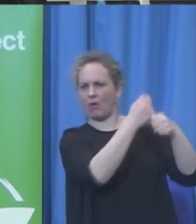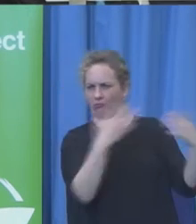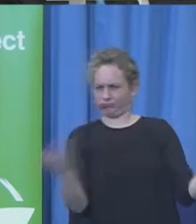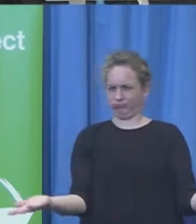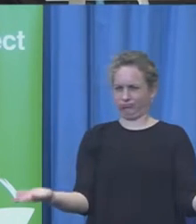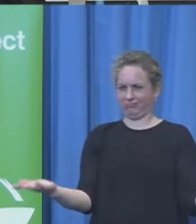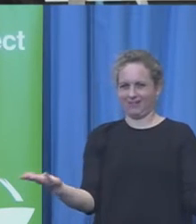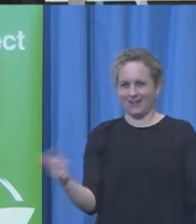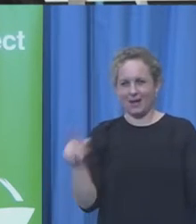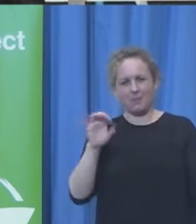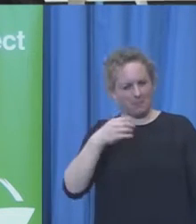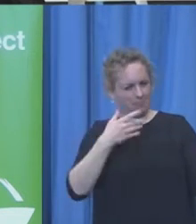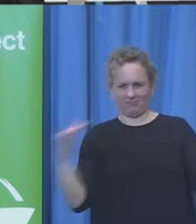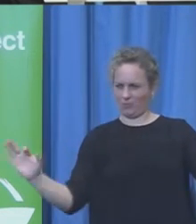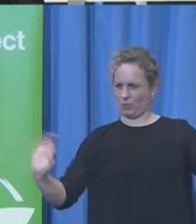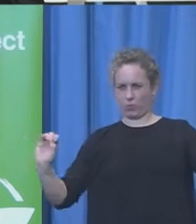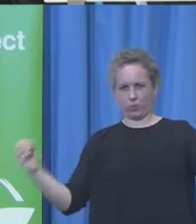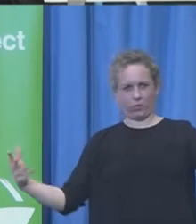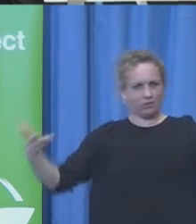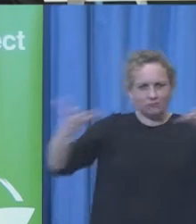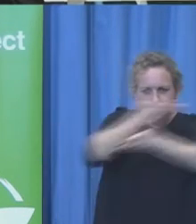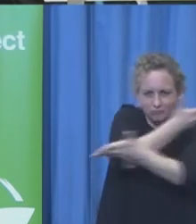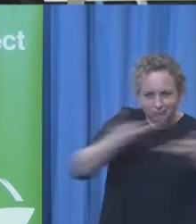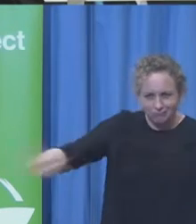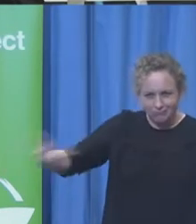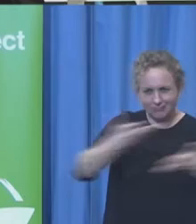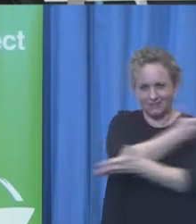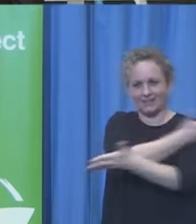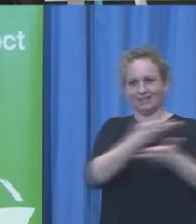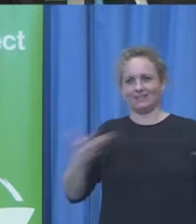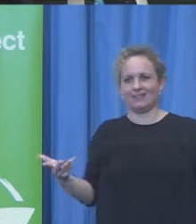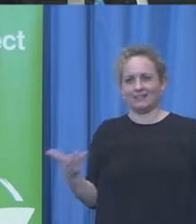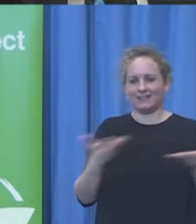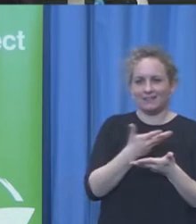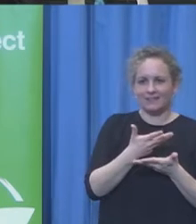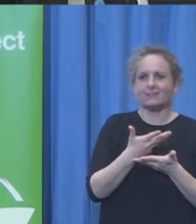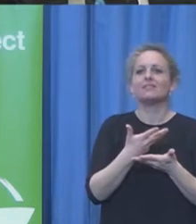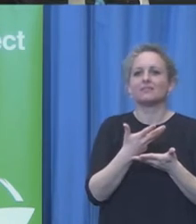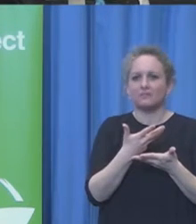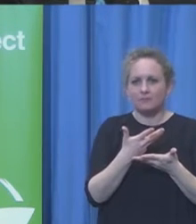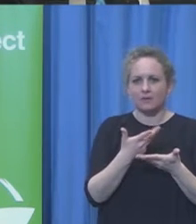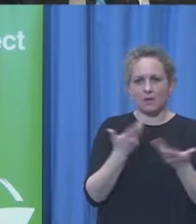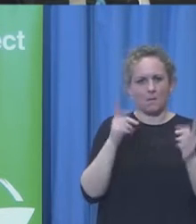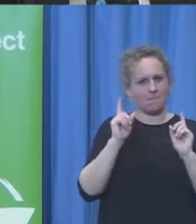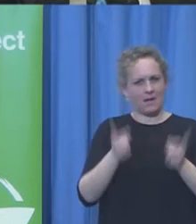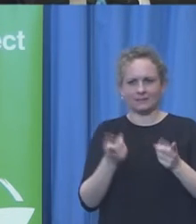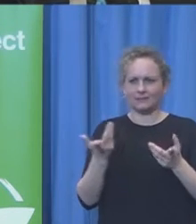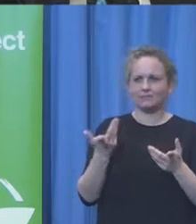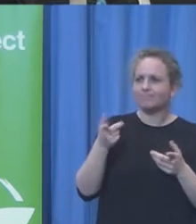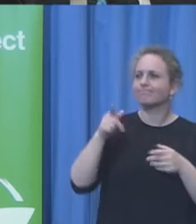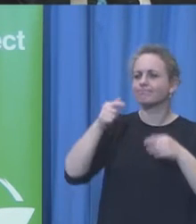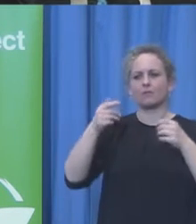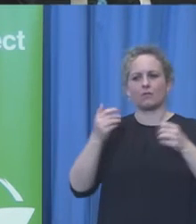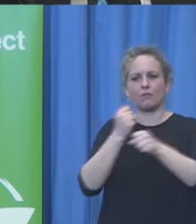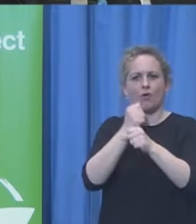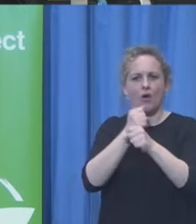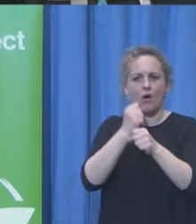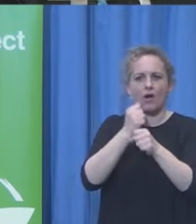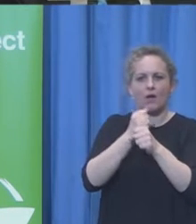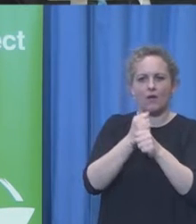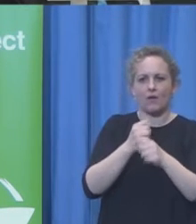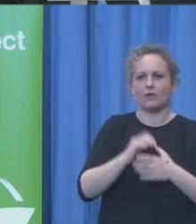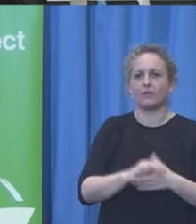UAE as an umbrella organization does here a very good